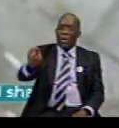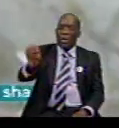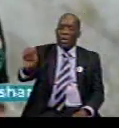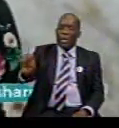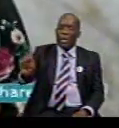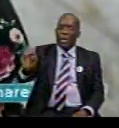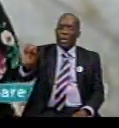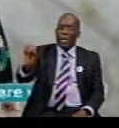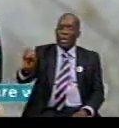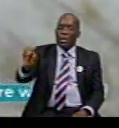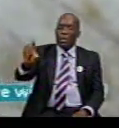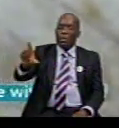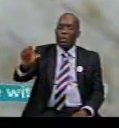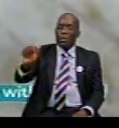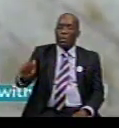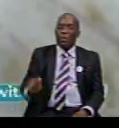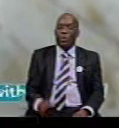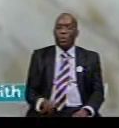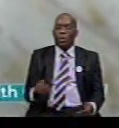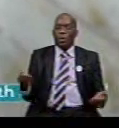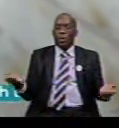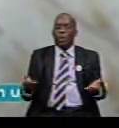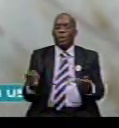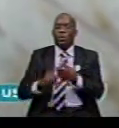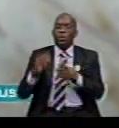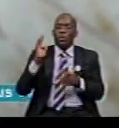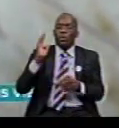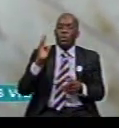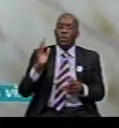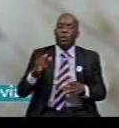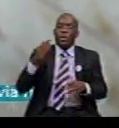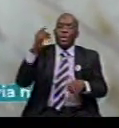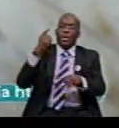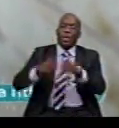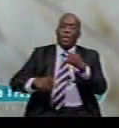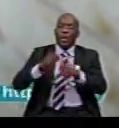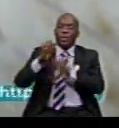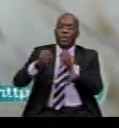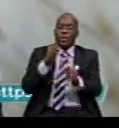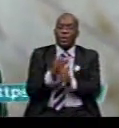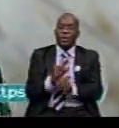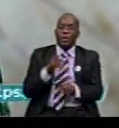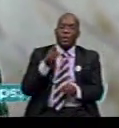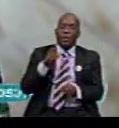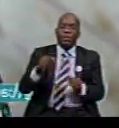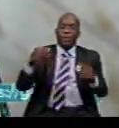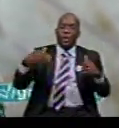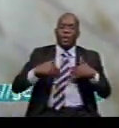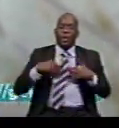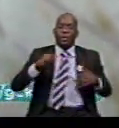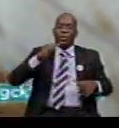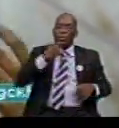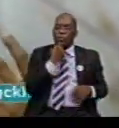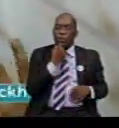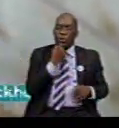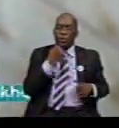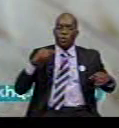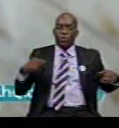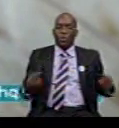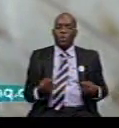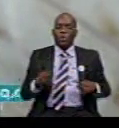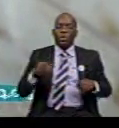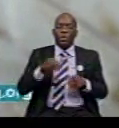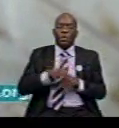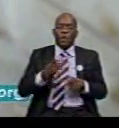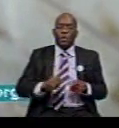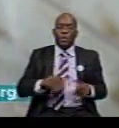region. So last year, which is 2022, I had a severe pain in my stomach and it becomes very unbearable. So I